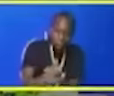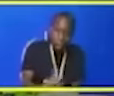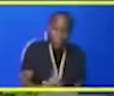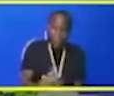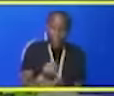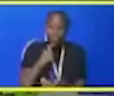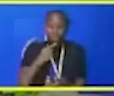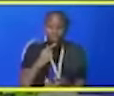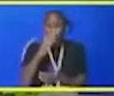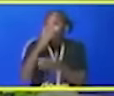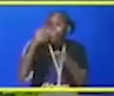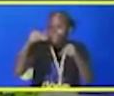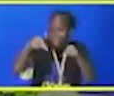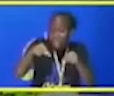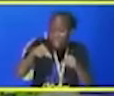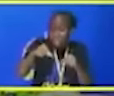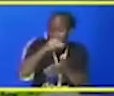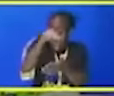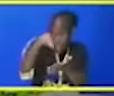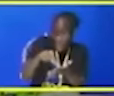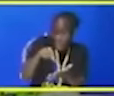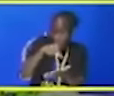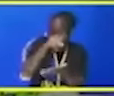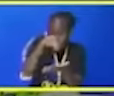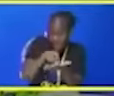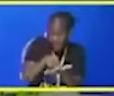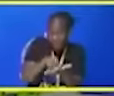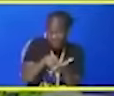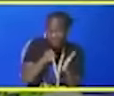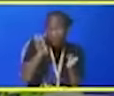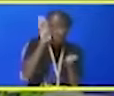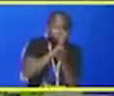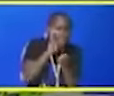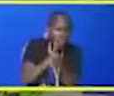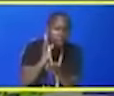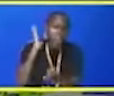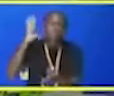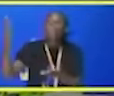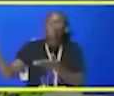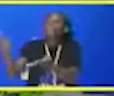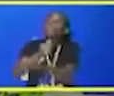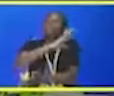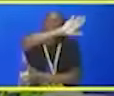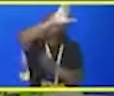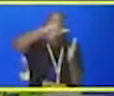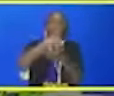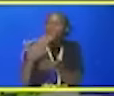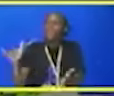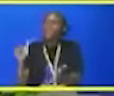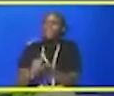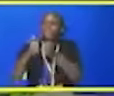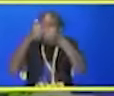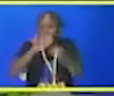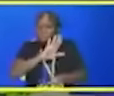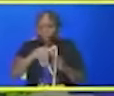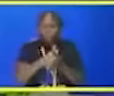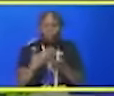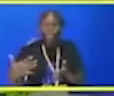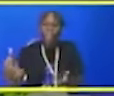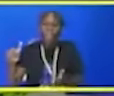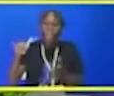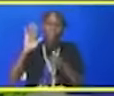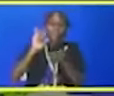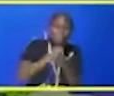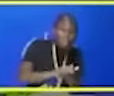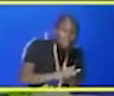are bringing them back. Mantles don't go to heaven. No. Every mantle that ever came from heaven is still on earth.